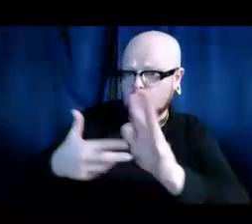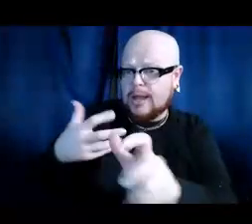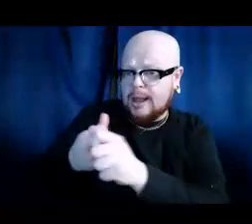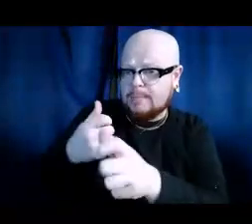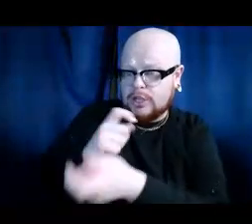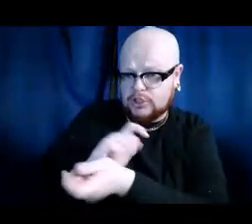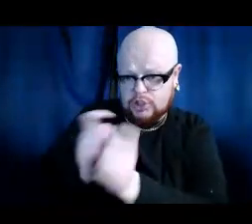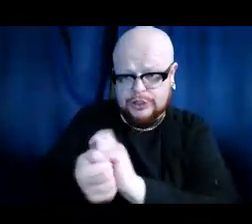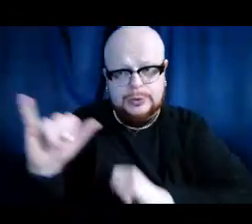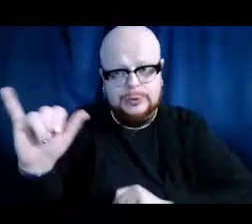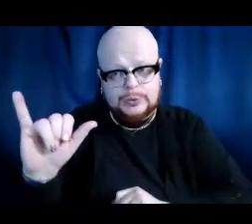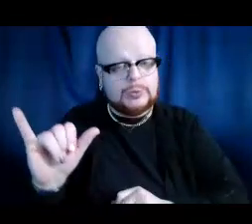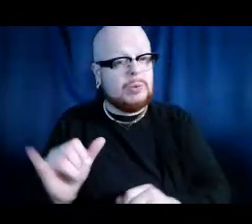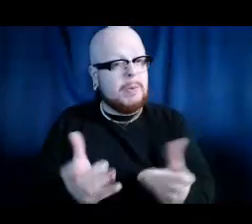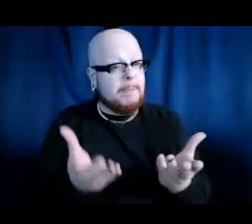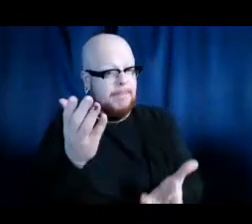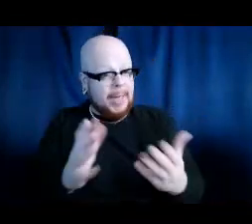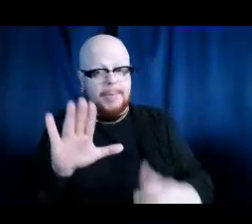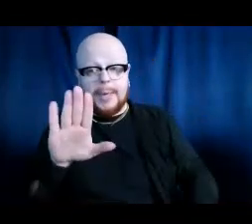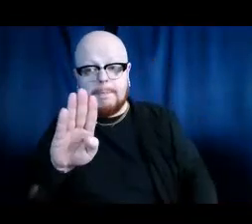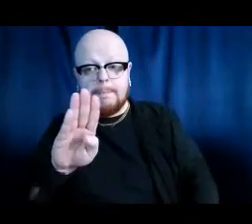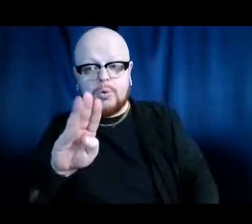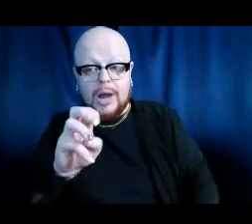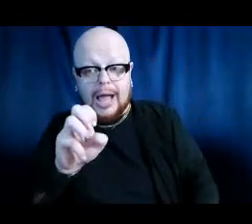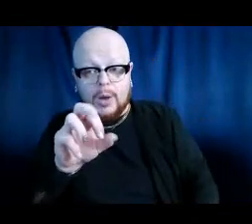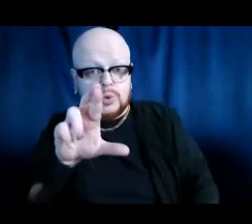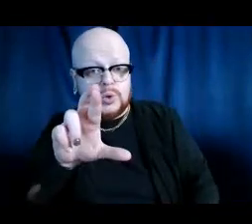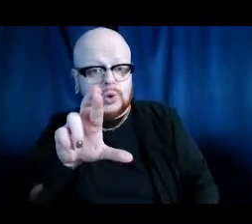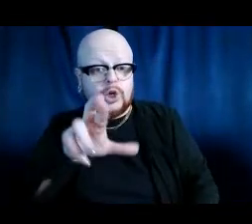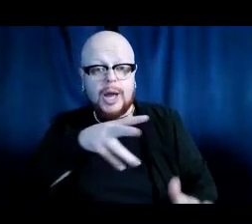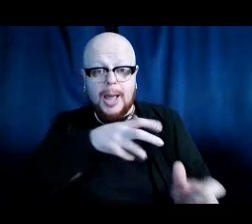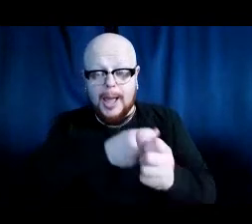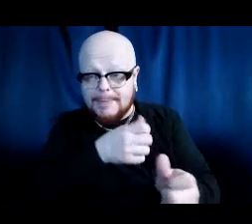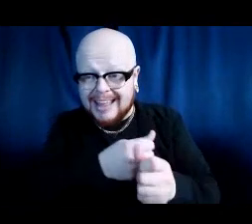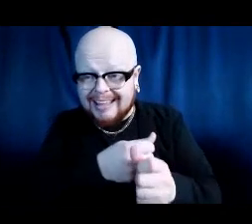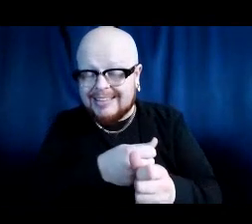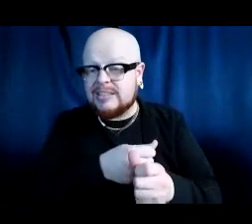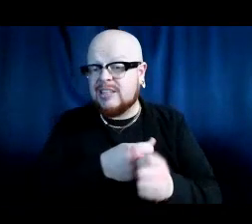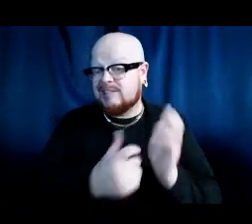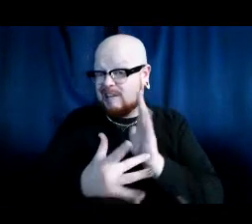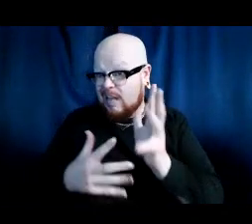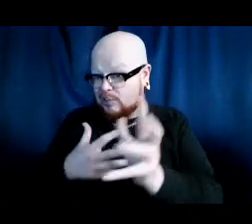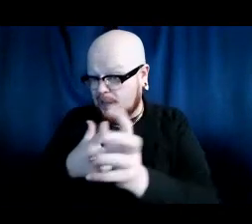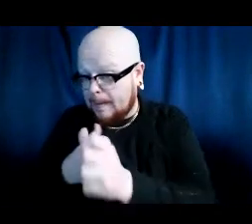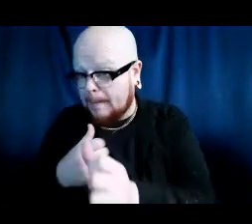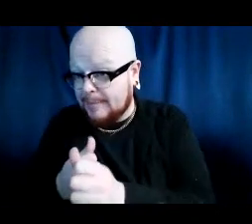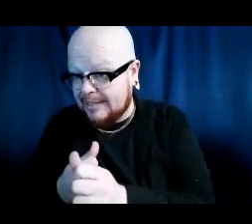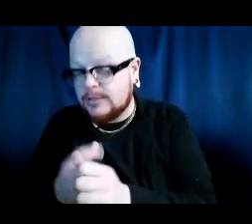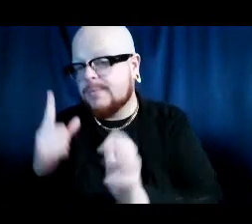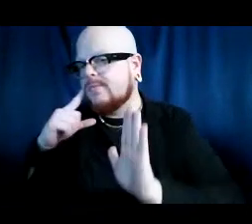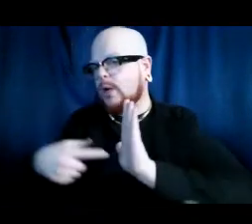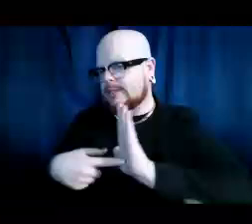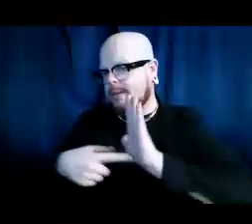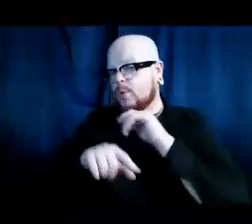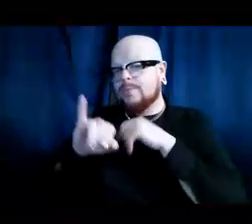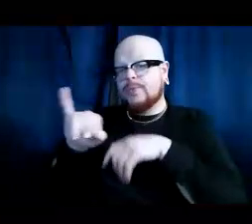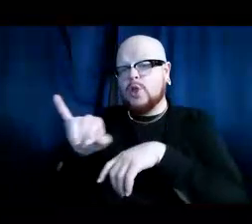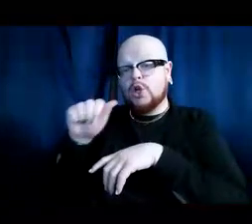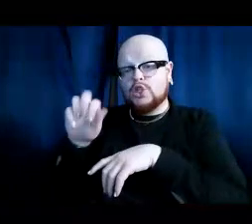engines, hardware upgrades, and assistive technology. For example, if the JAWS screen reader software has been